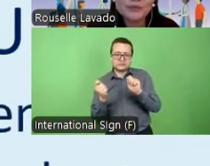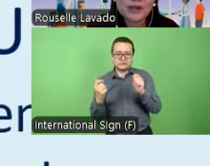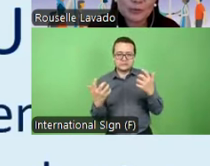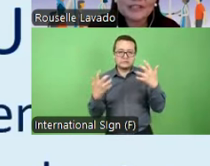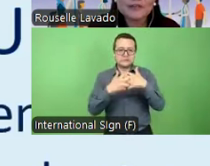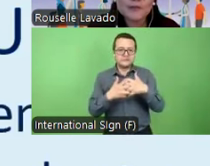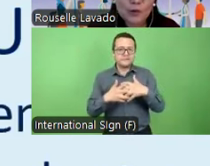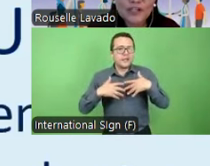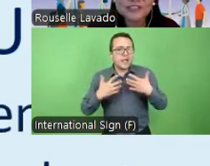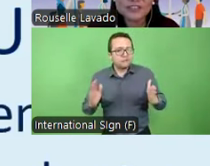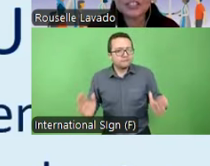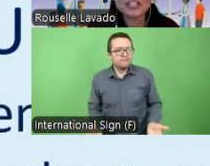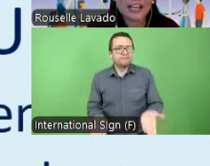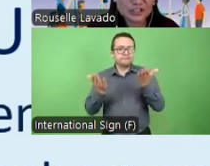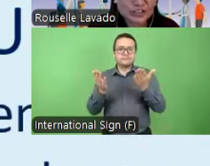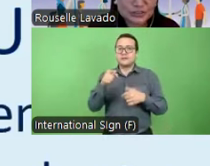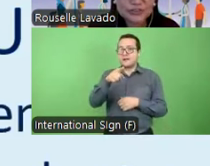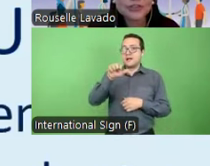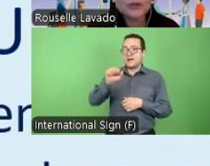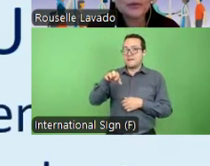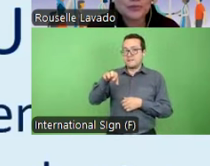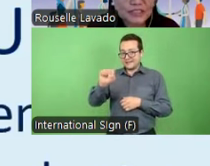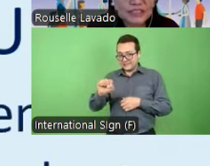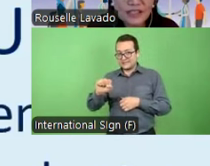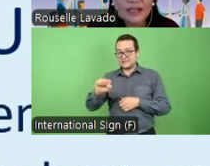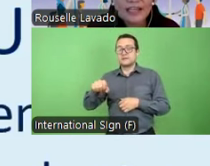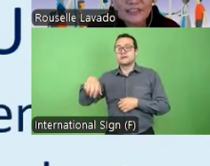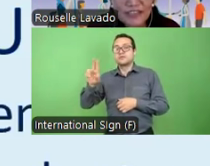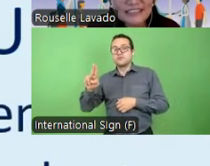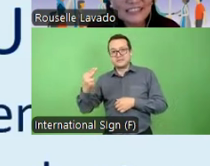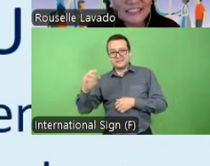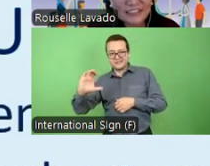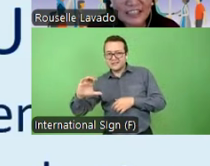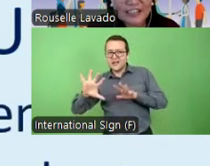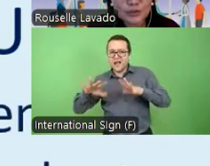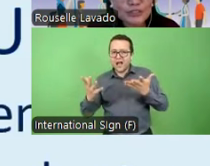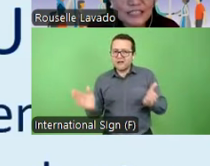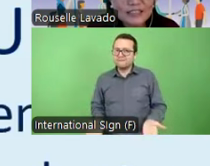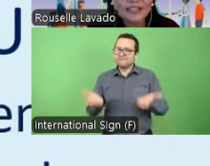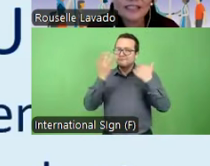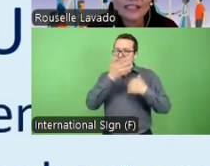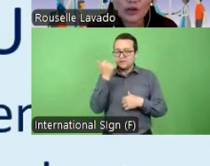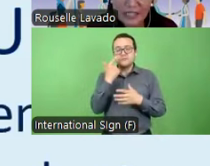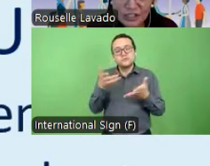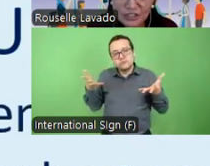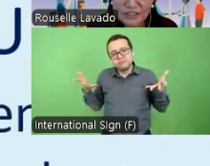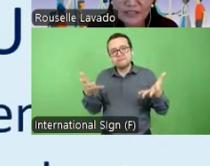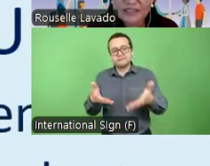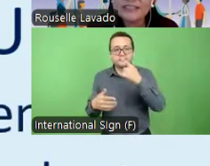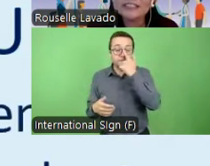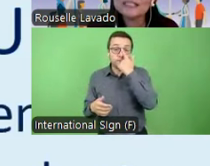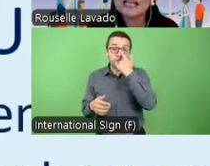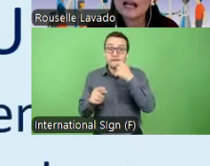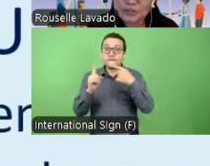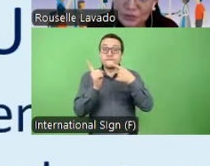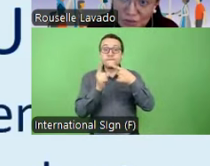We recommend 4 strategic actions. First, invest in integrated routine data collection.